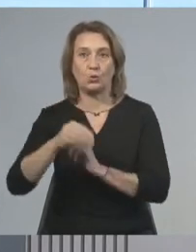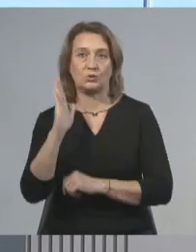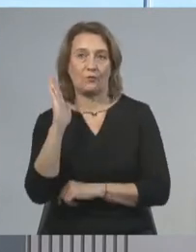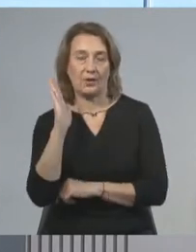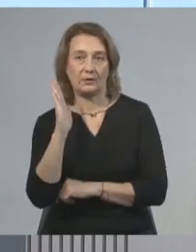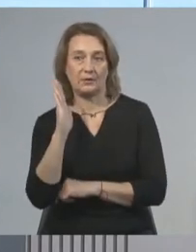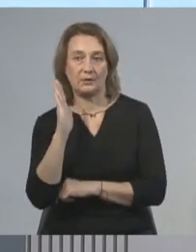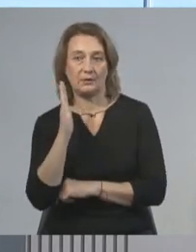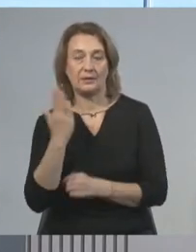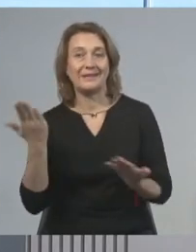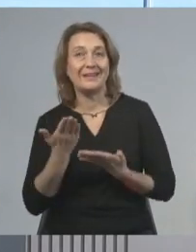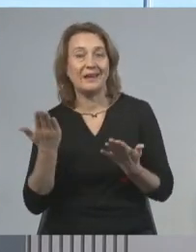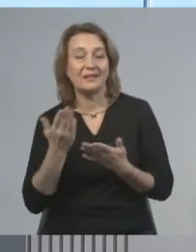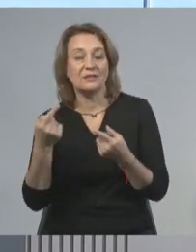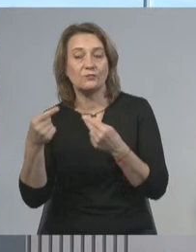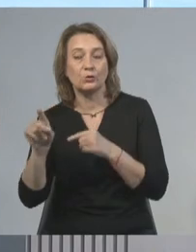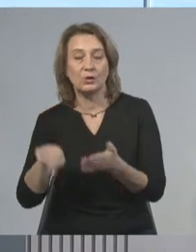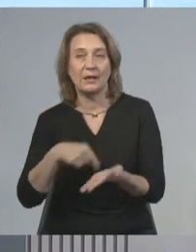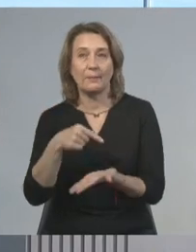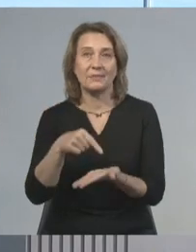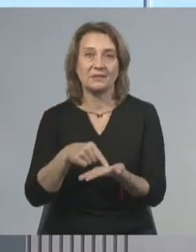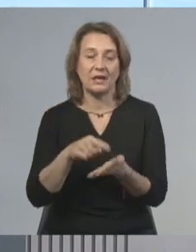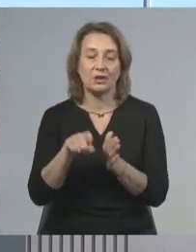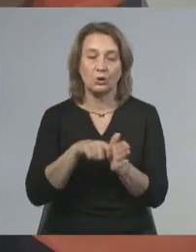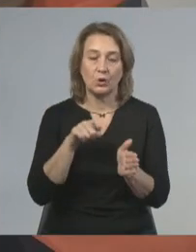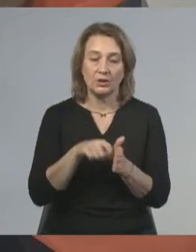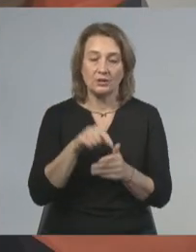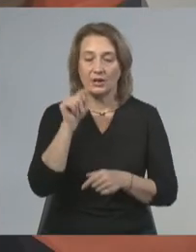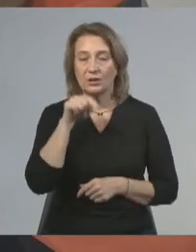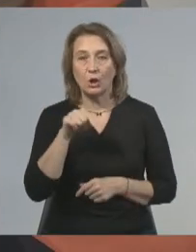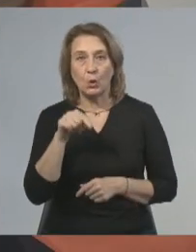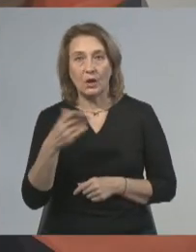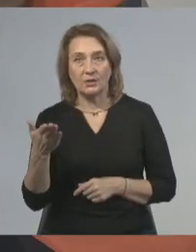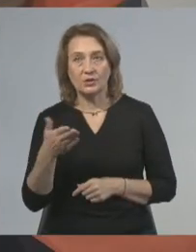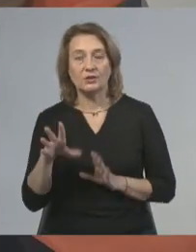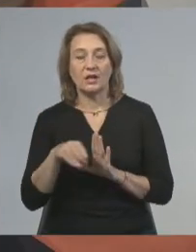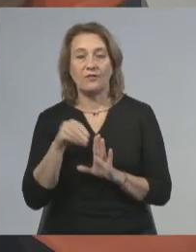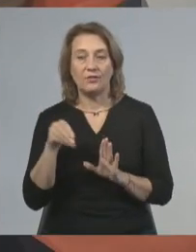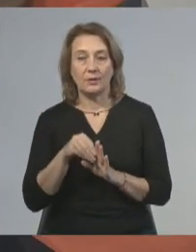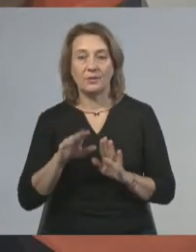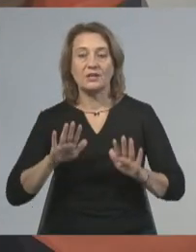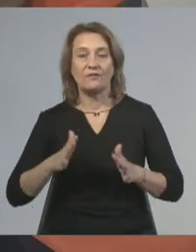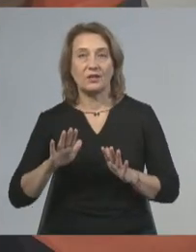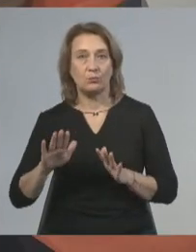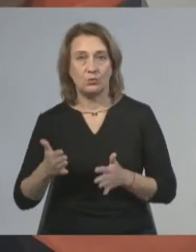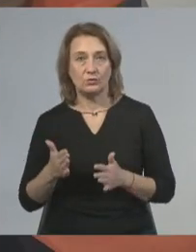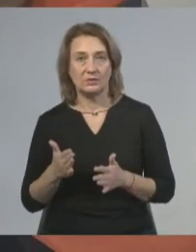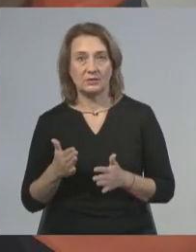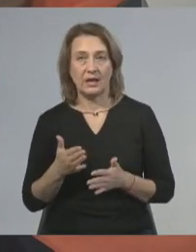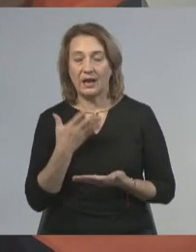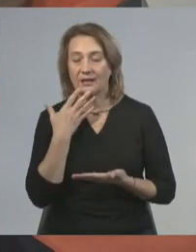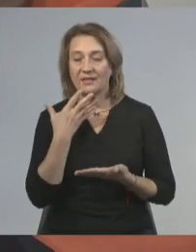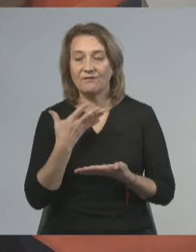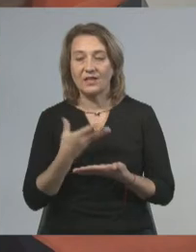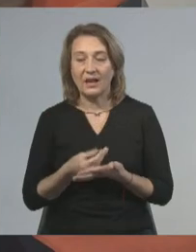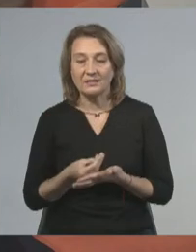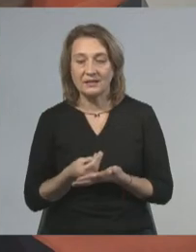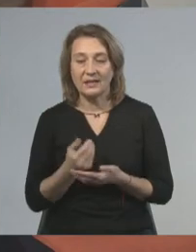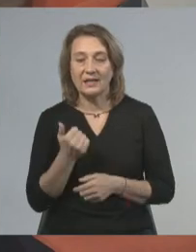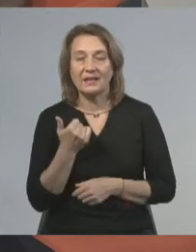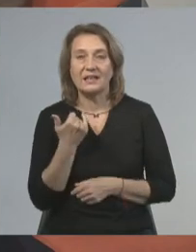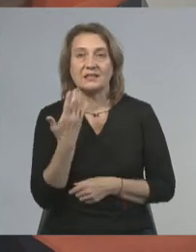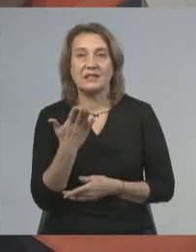other cities or may maybe even in the net score luhansk where the elections will take place in those communities